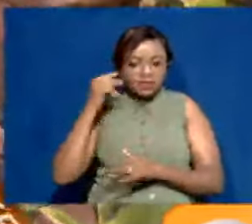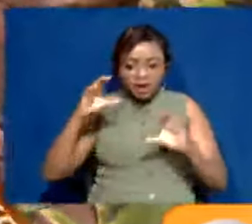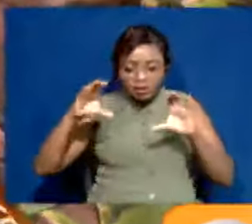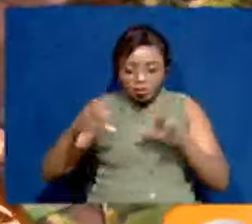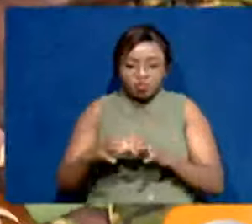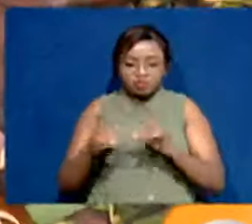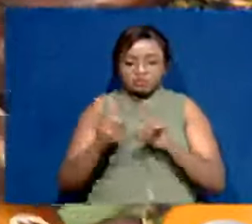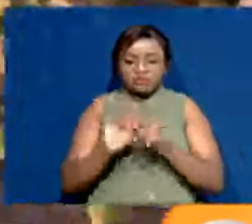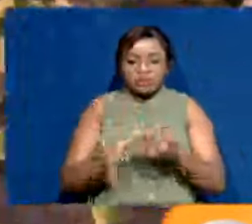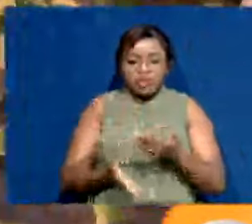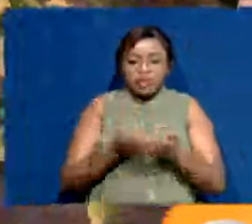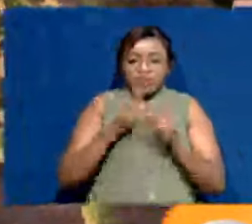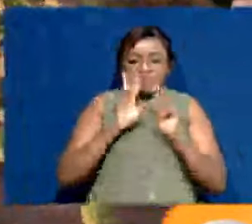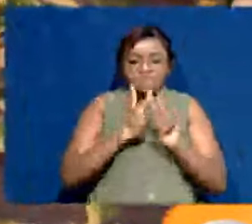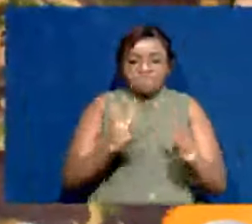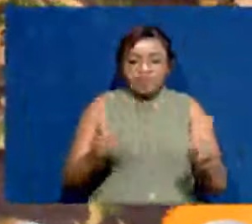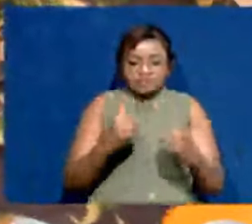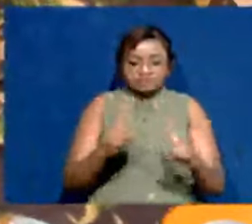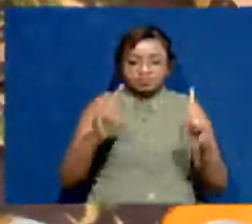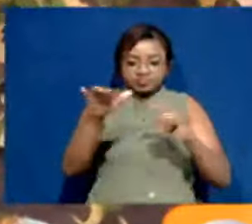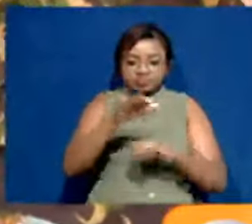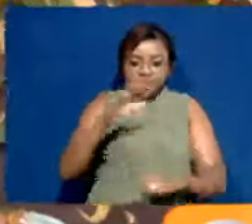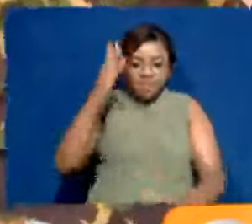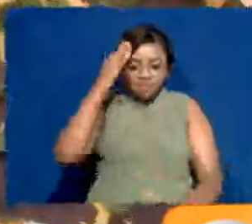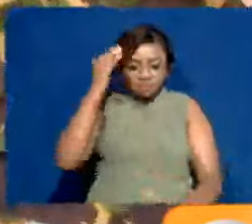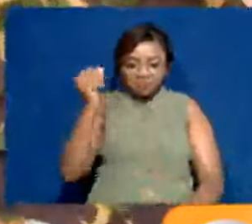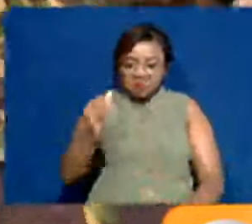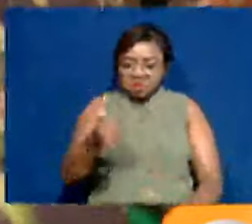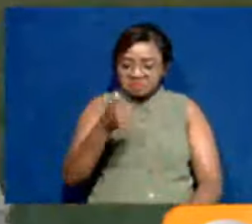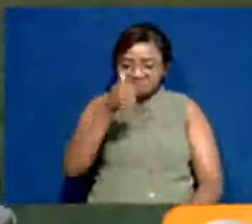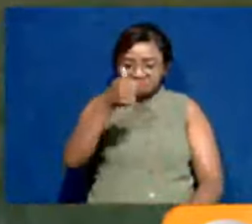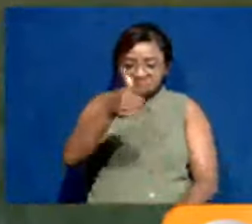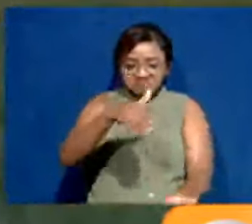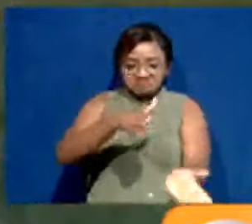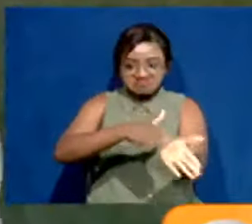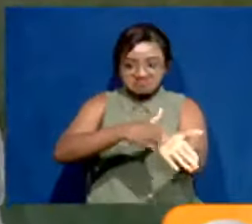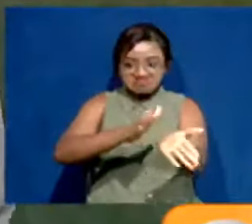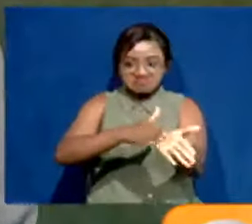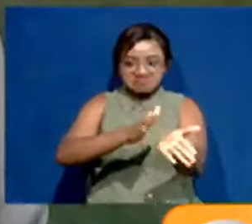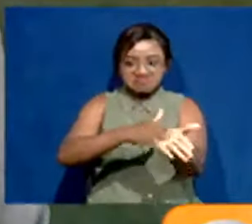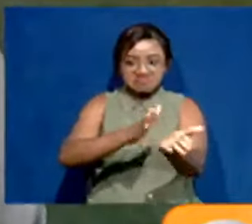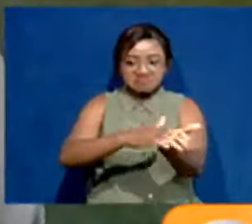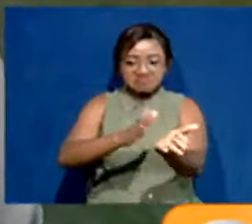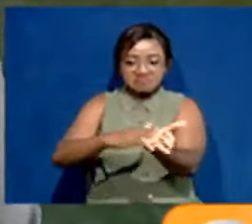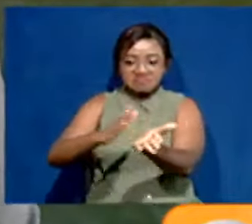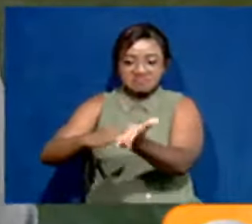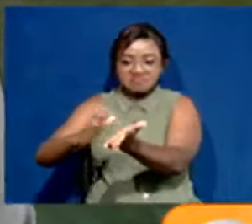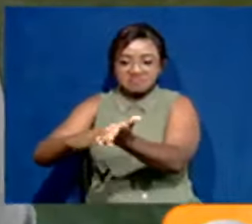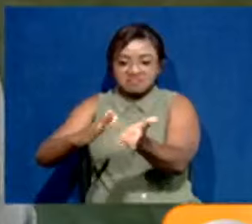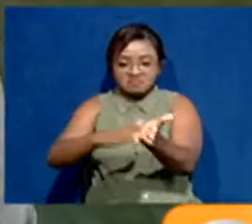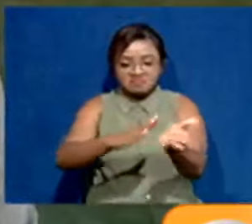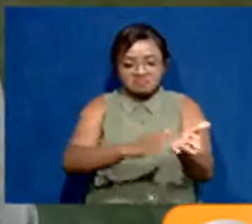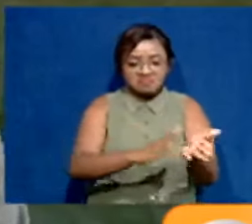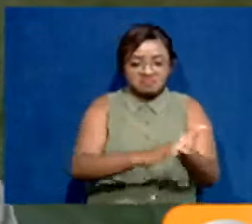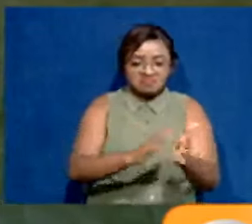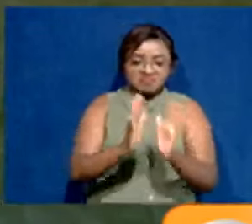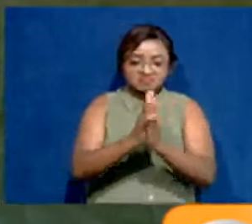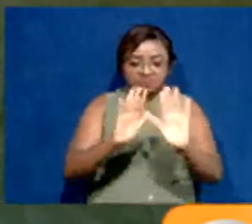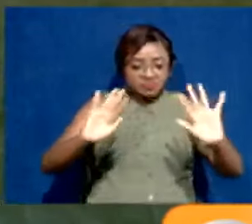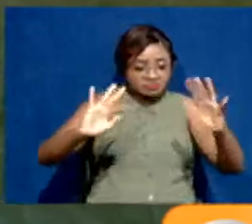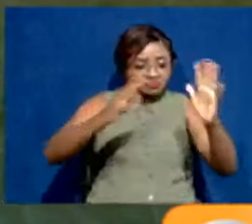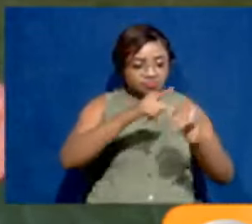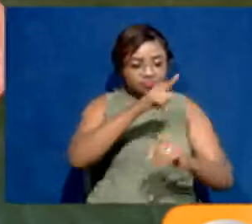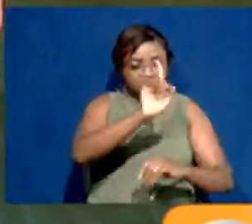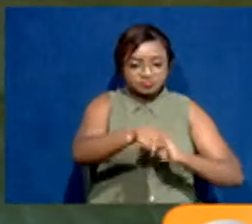to bring peace and tranquility to Somalia is commendable. Mimi nataka kupongeza the Chief of Defense